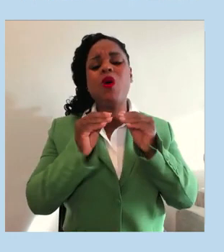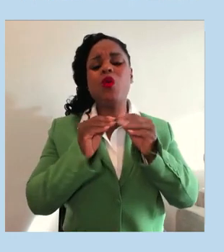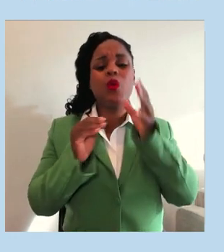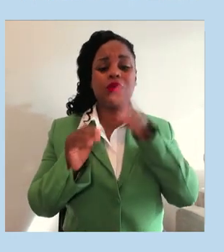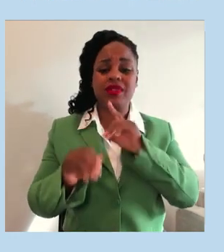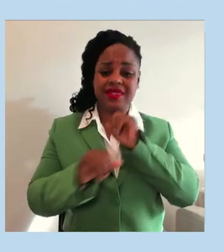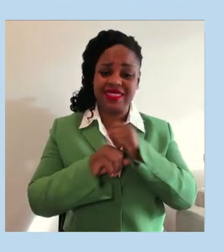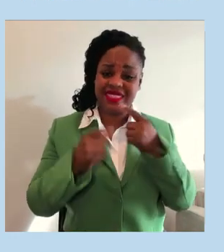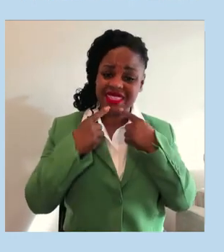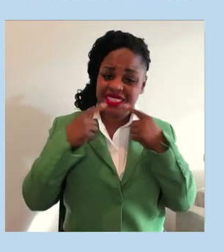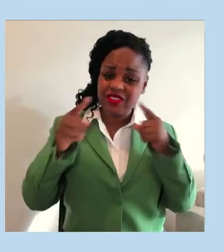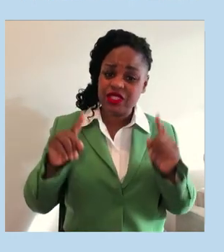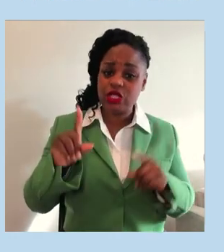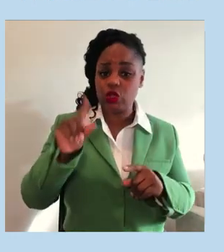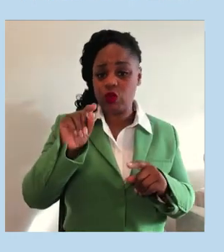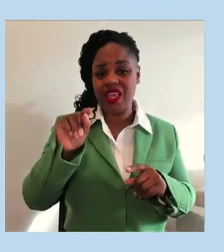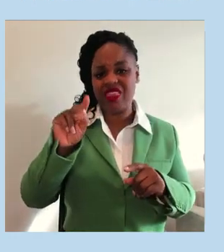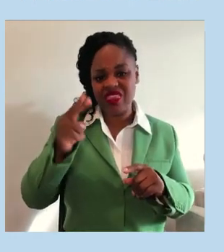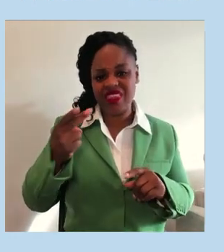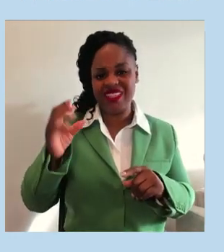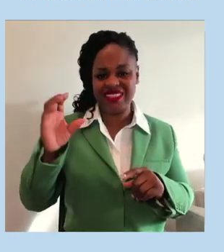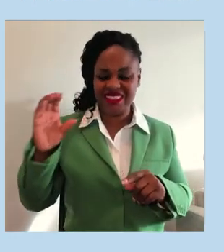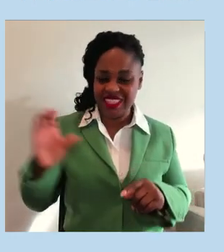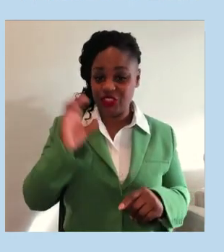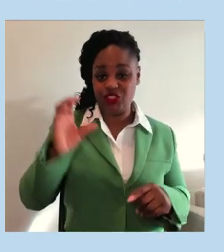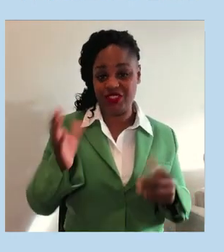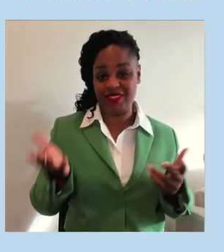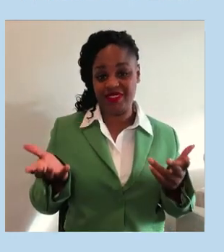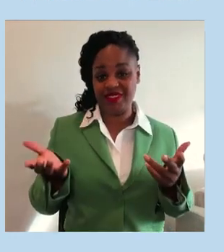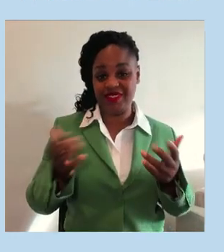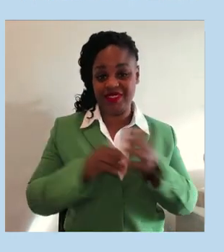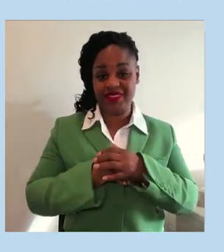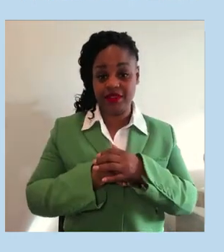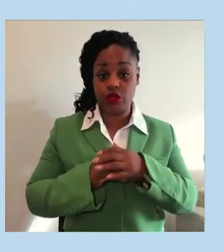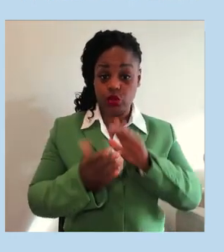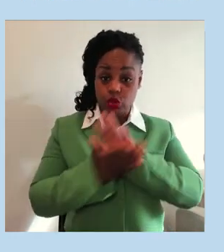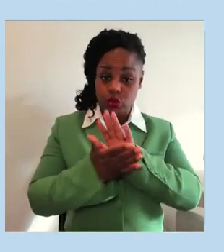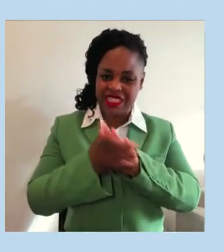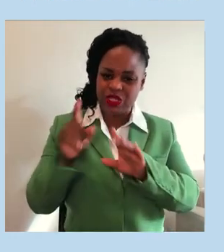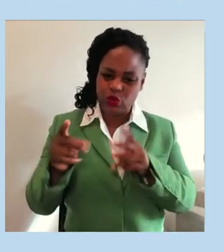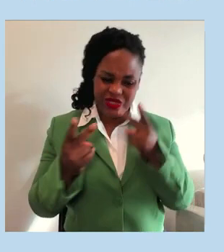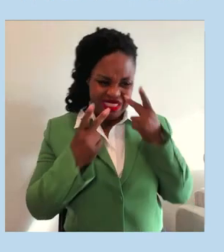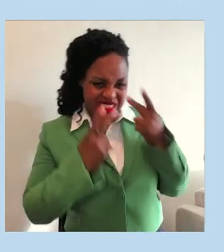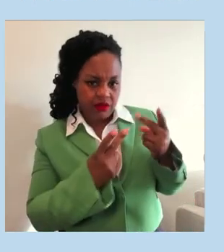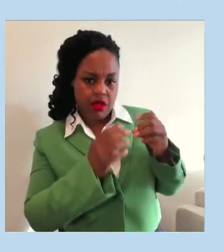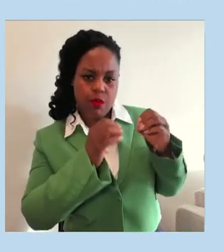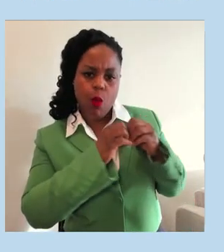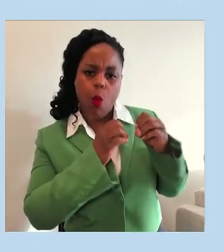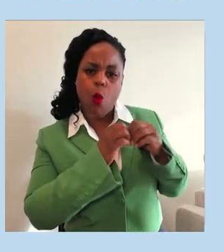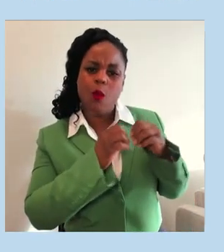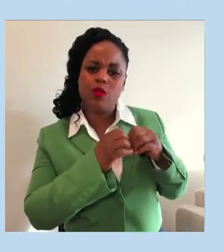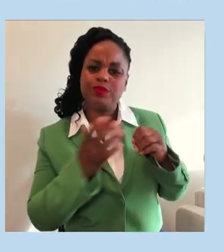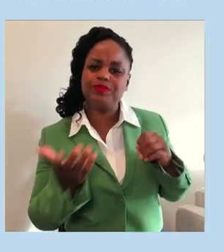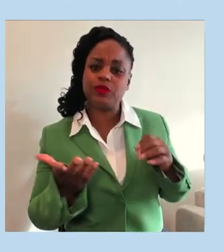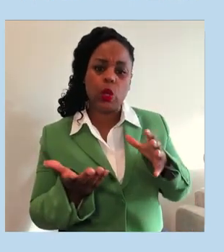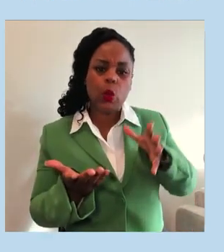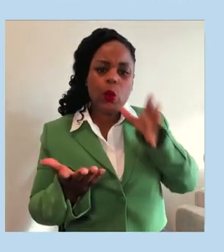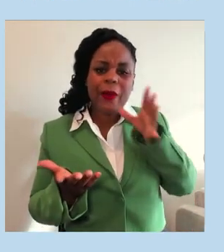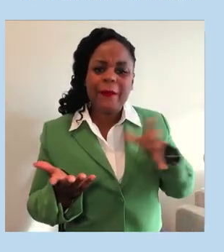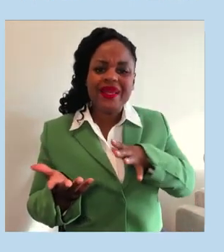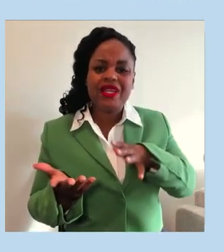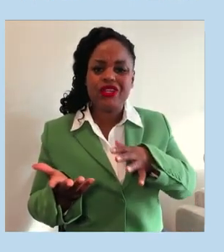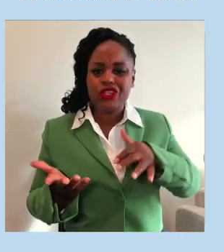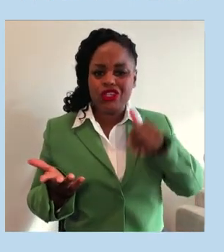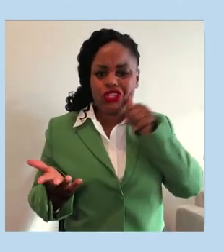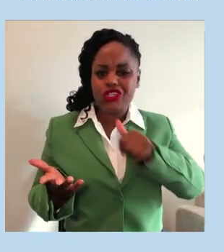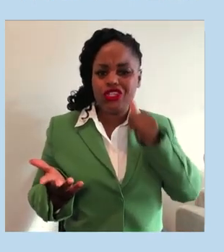more women of color role models in schools to foster a sense of belonging and to give girls confidence and the courage to dream. The